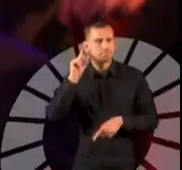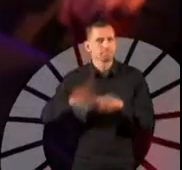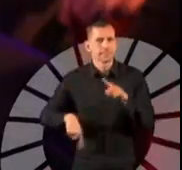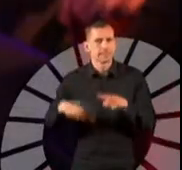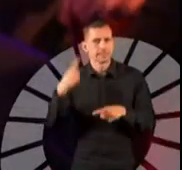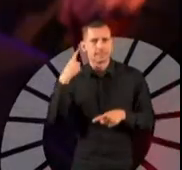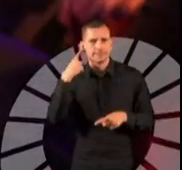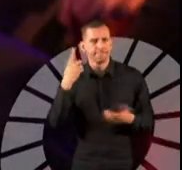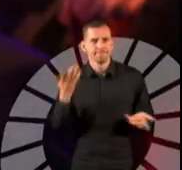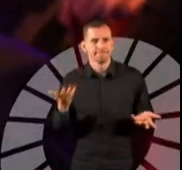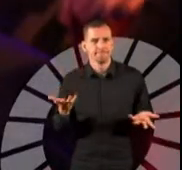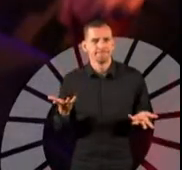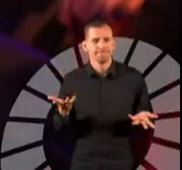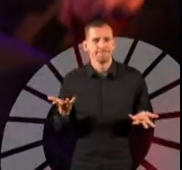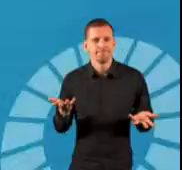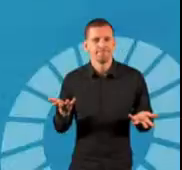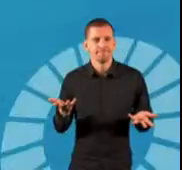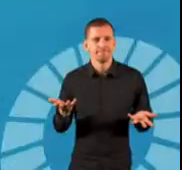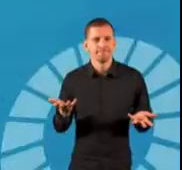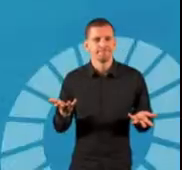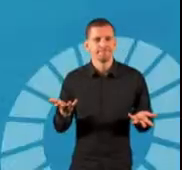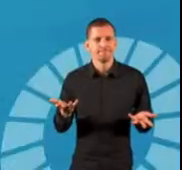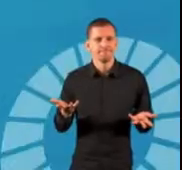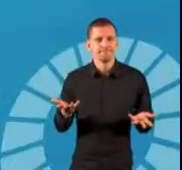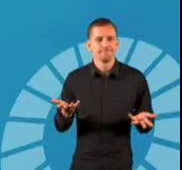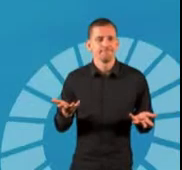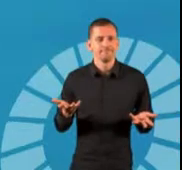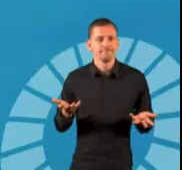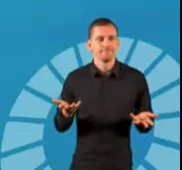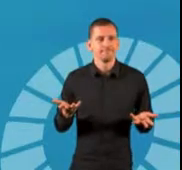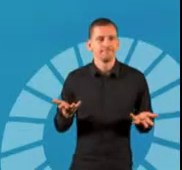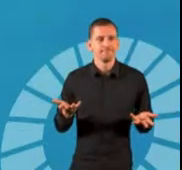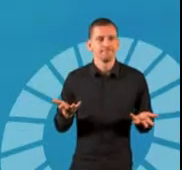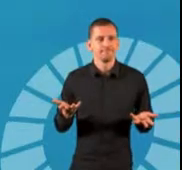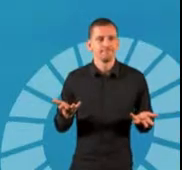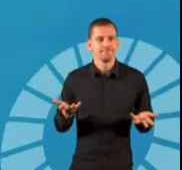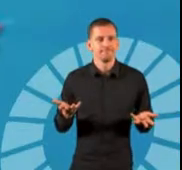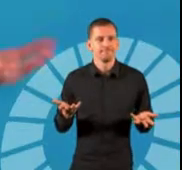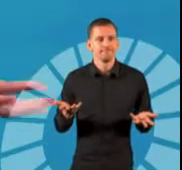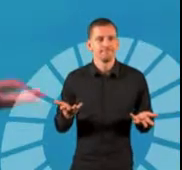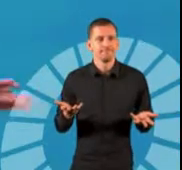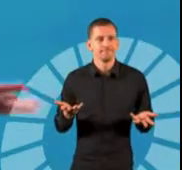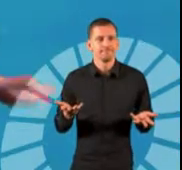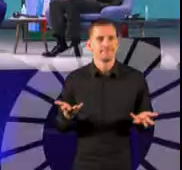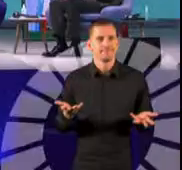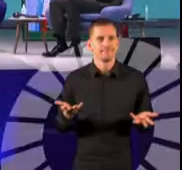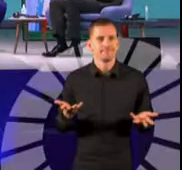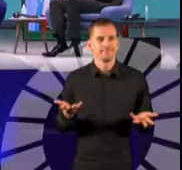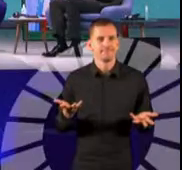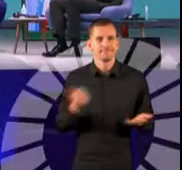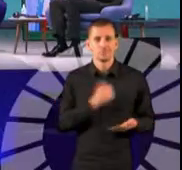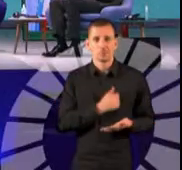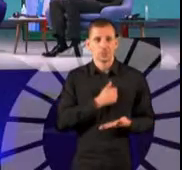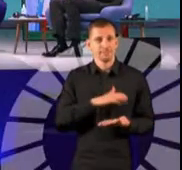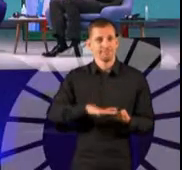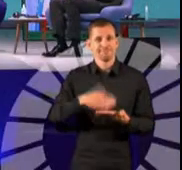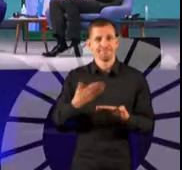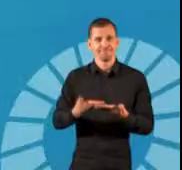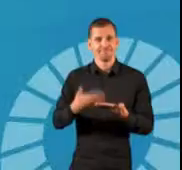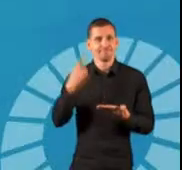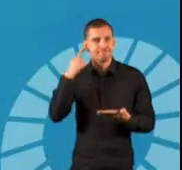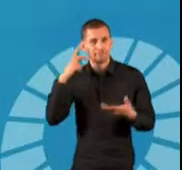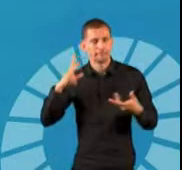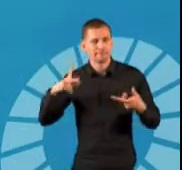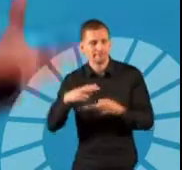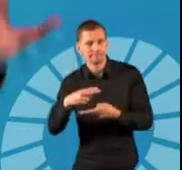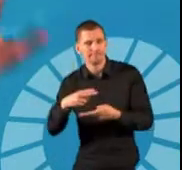makers to see their commitments through. Enough is enough. And as E.D. Mama Pumzile would say, we are done